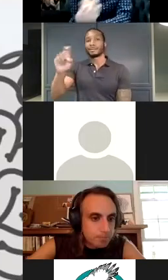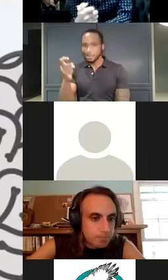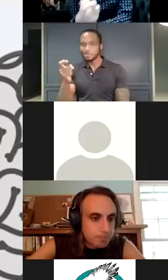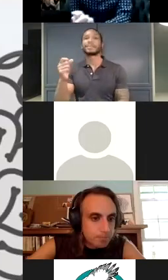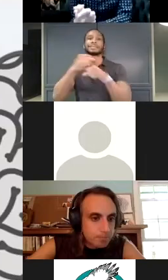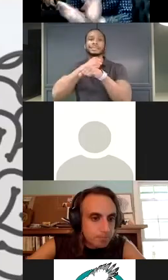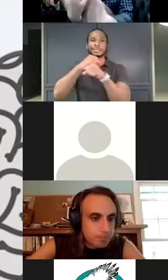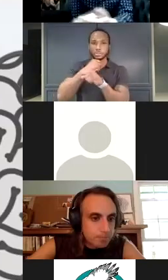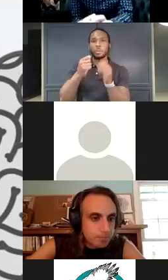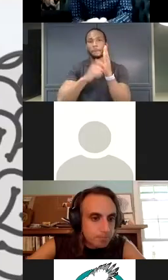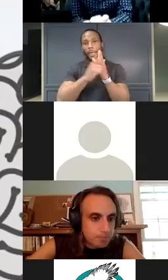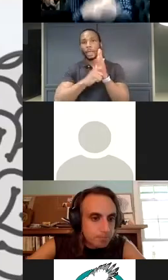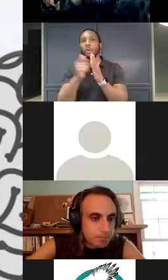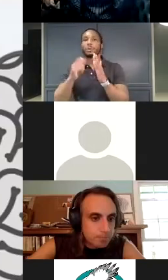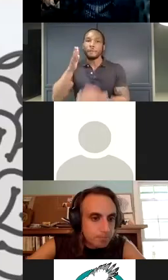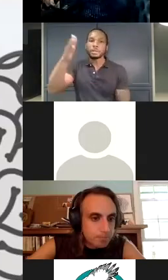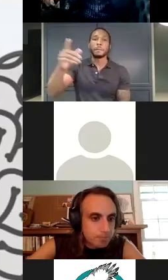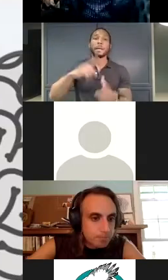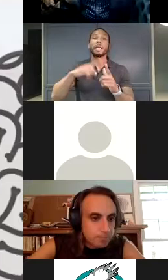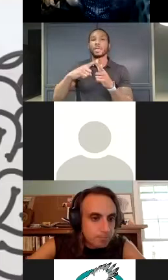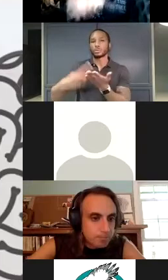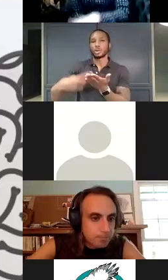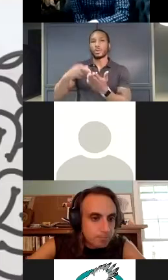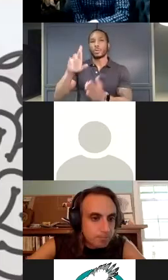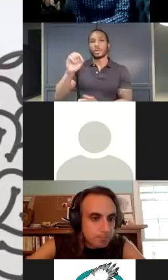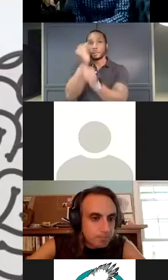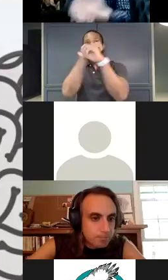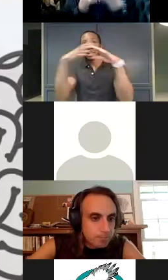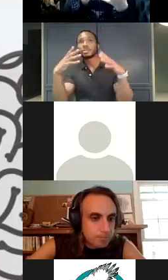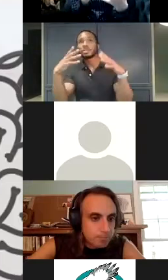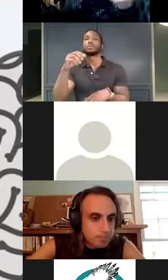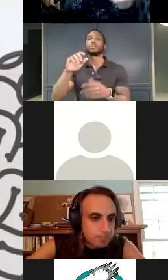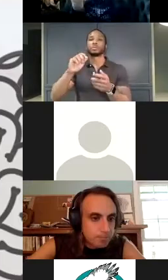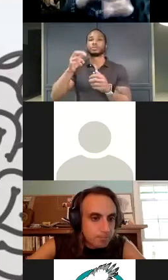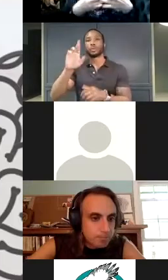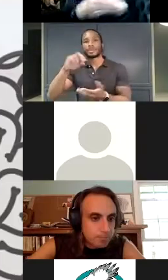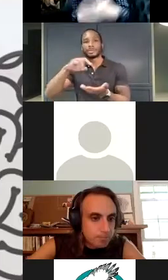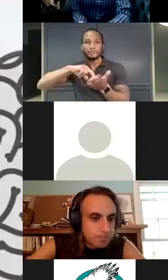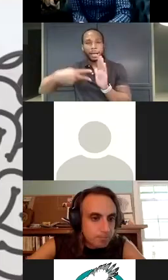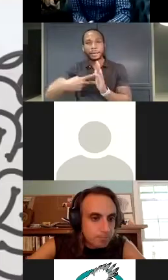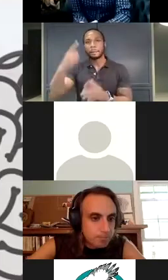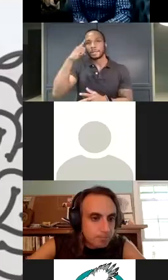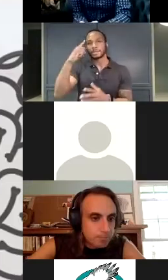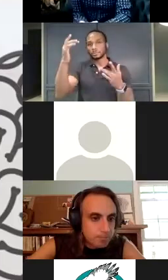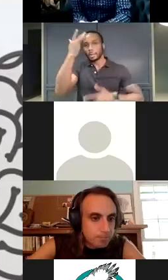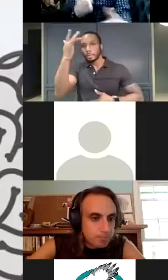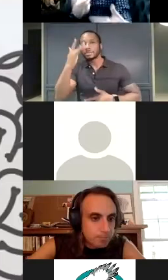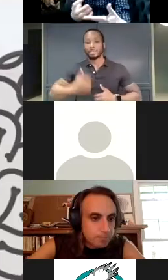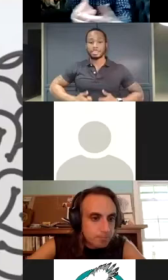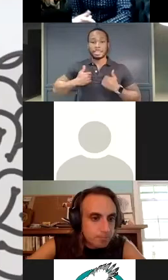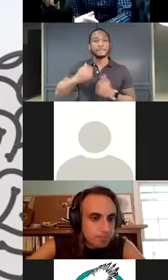time. Then we'll talk about reimagining and redefining mental illness, some lived experiences of